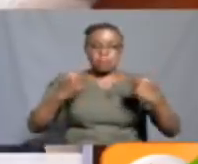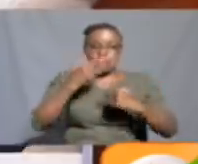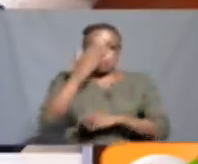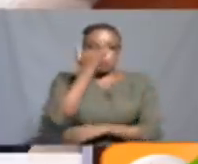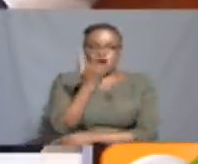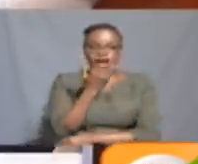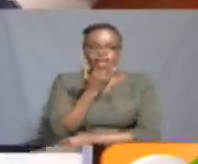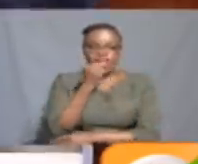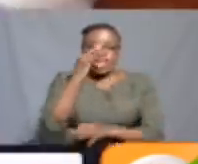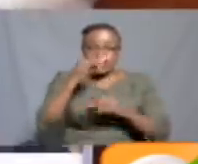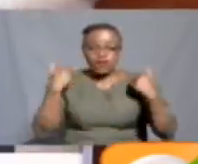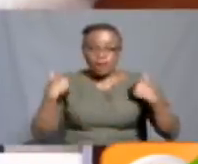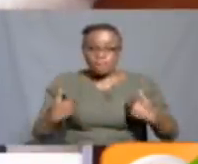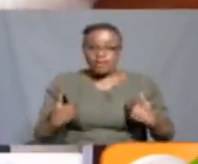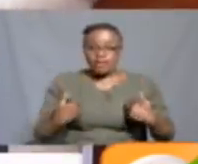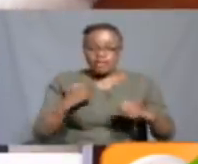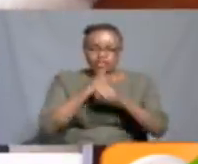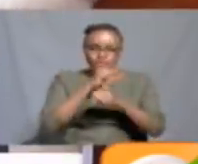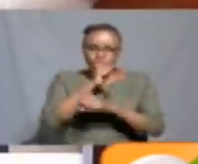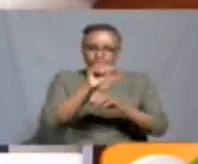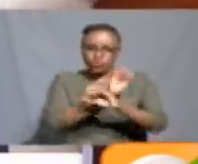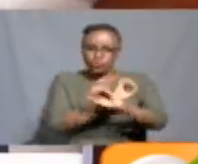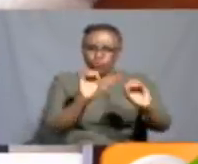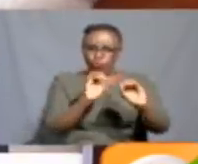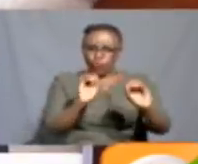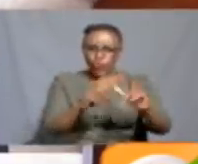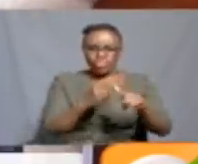Because if I've not been able to do it,